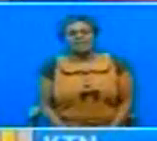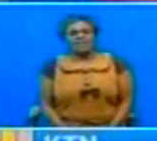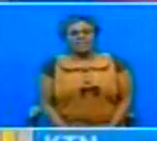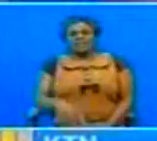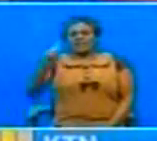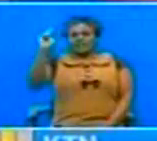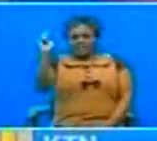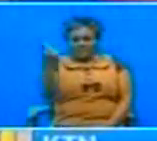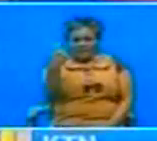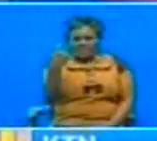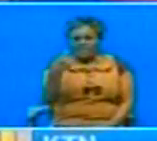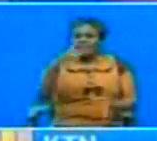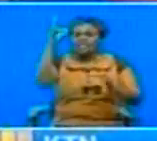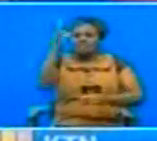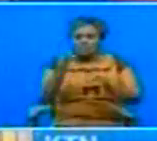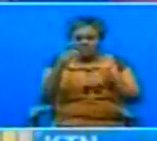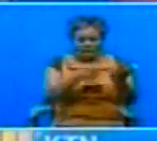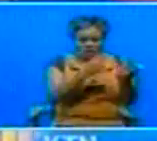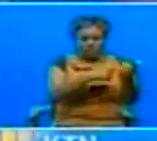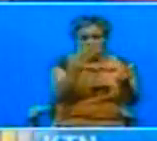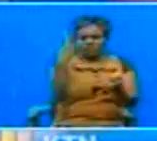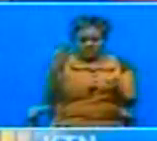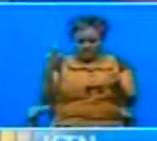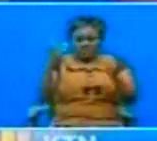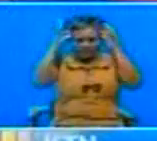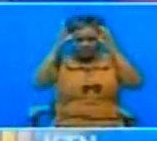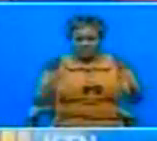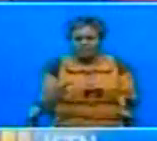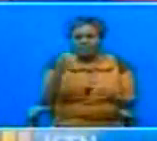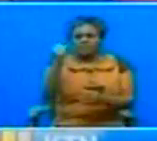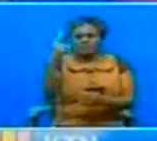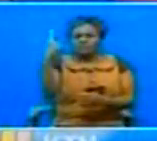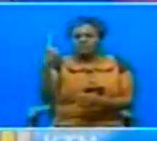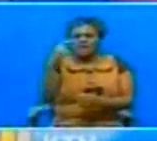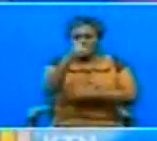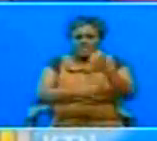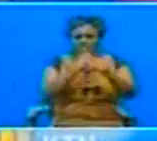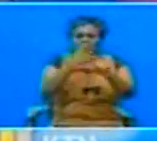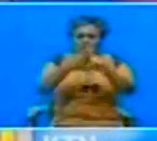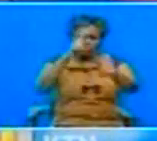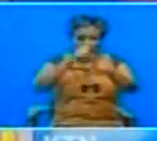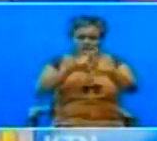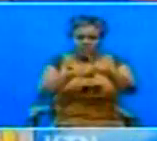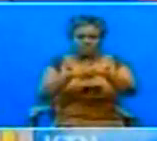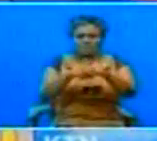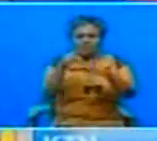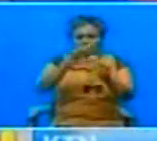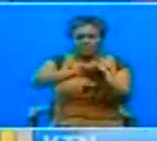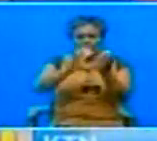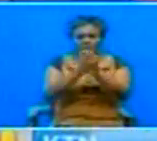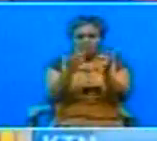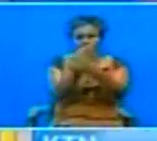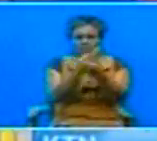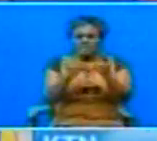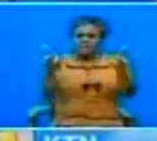So Kenya is counting only 3 days to December 12th, which marks 51 years since Kenya became a republic. And even as